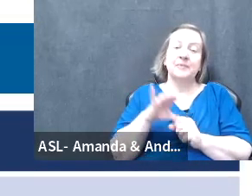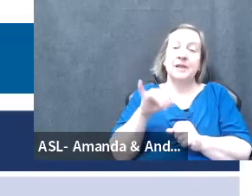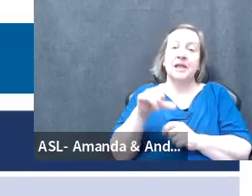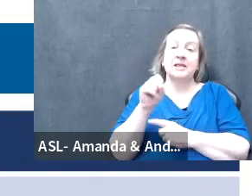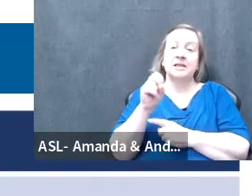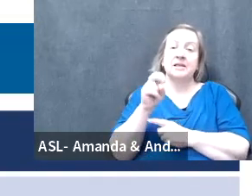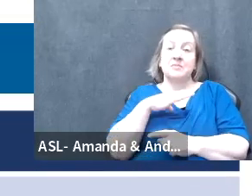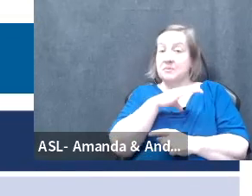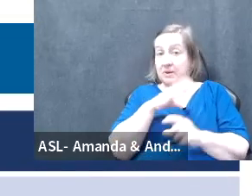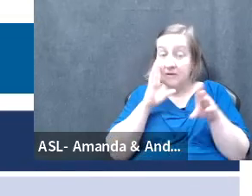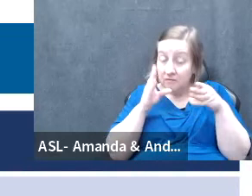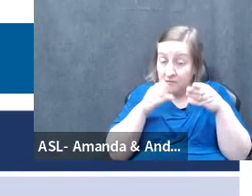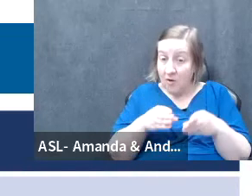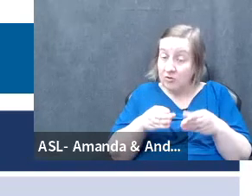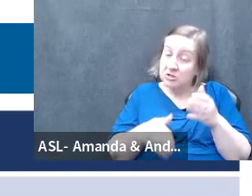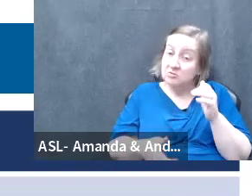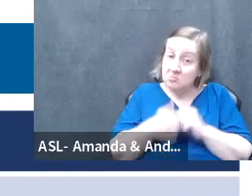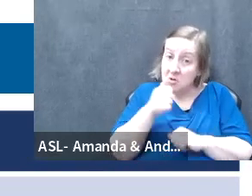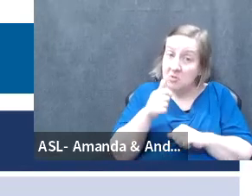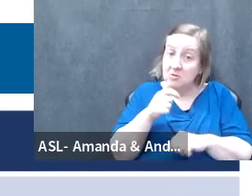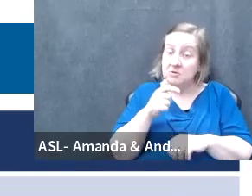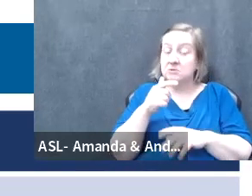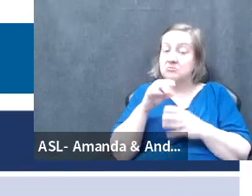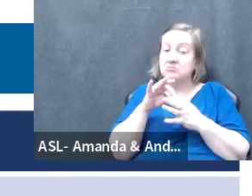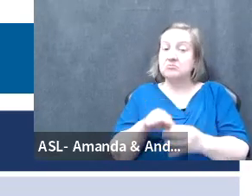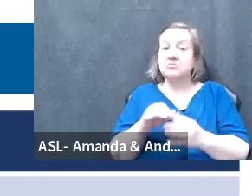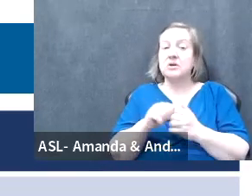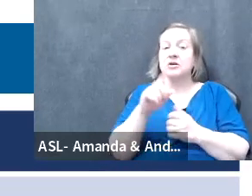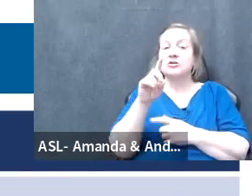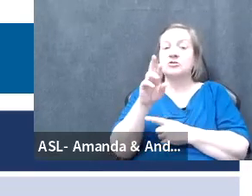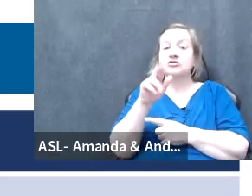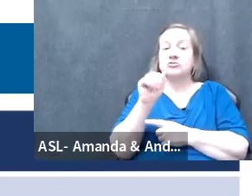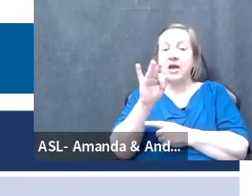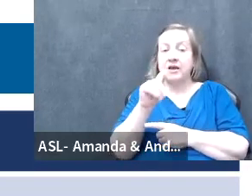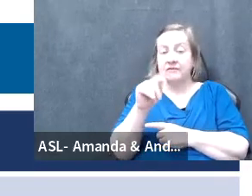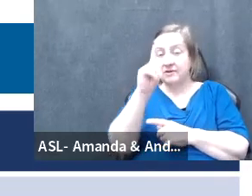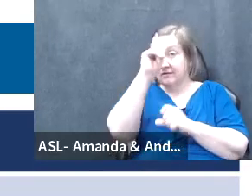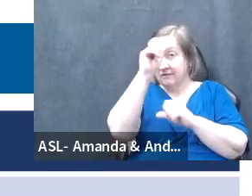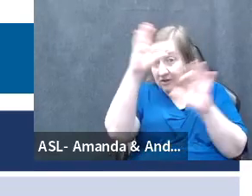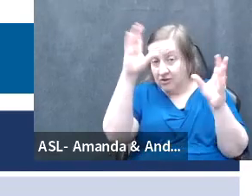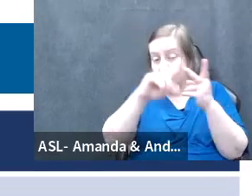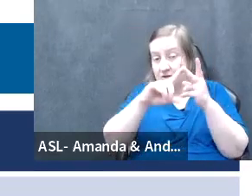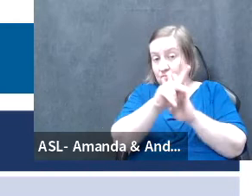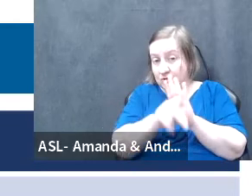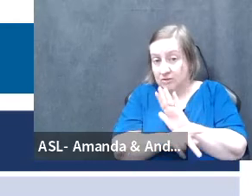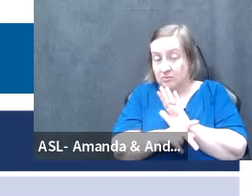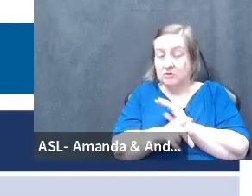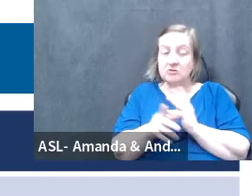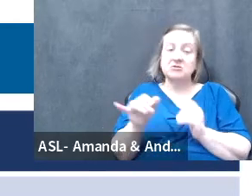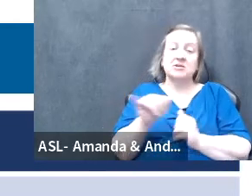subcommittees focused largely on draft vision and principles. As you saw in